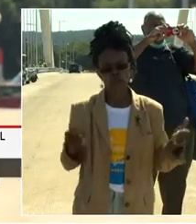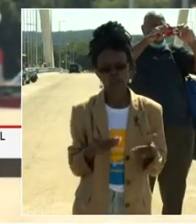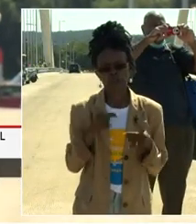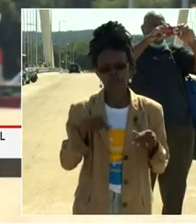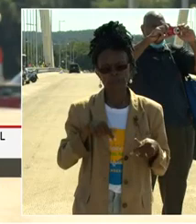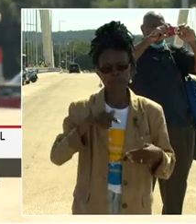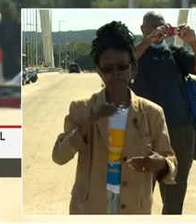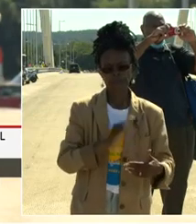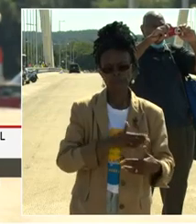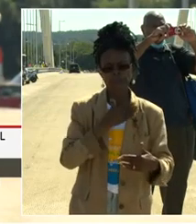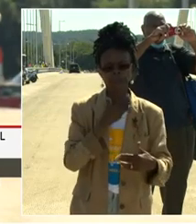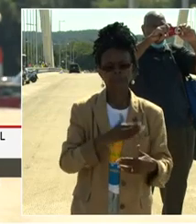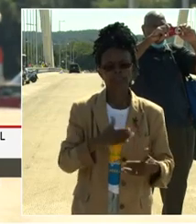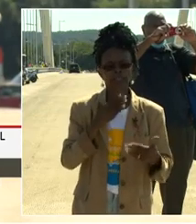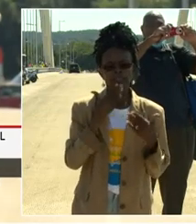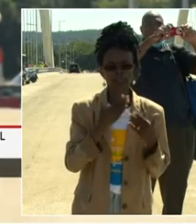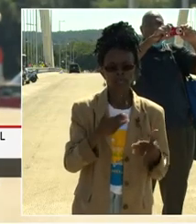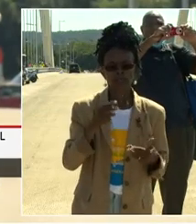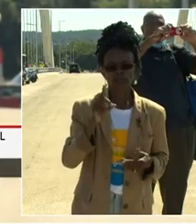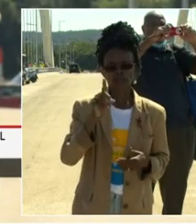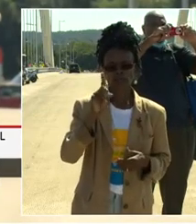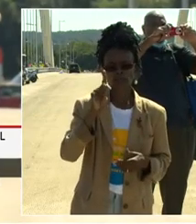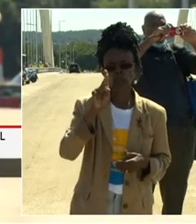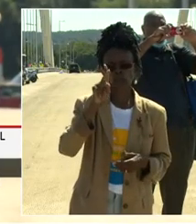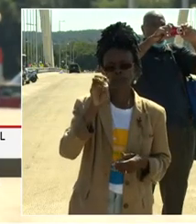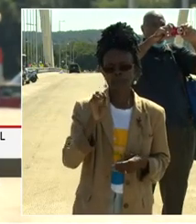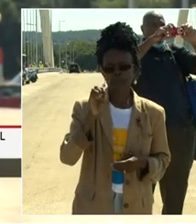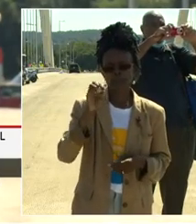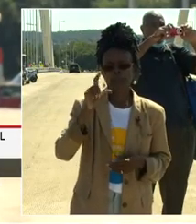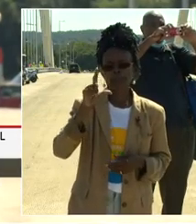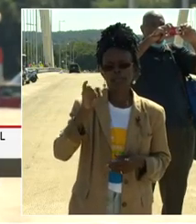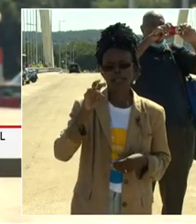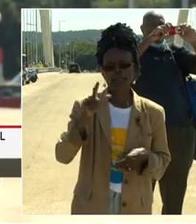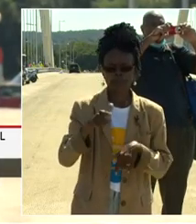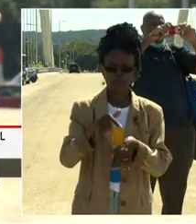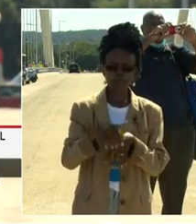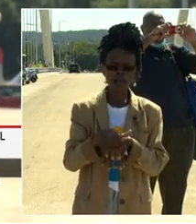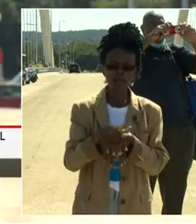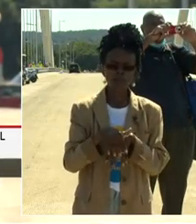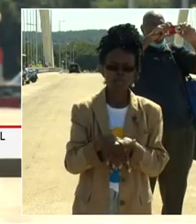the Duke Ellington who marched us over the bridge.